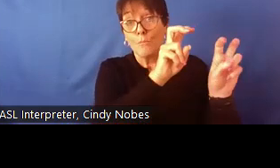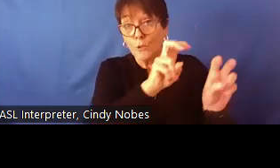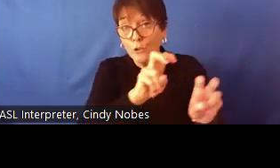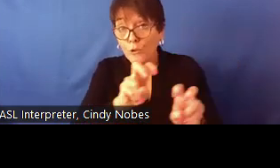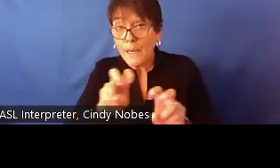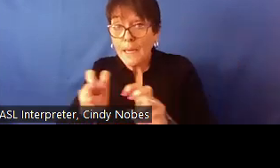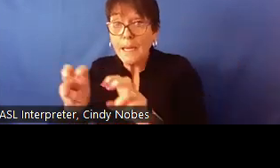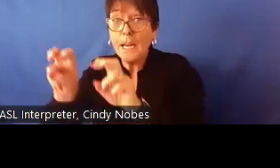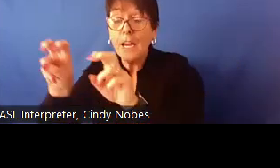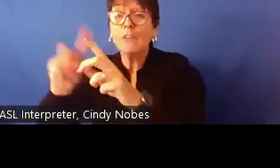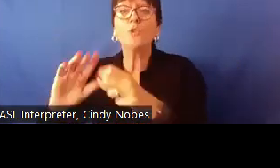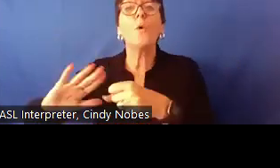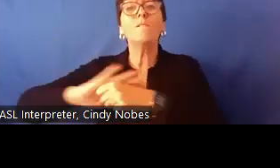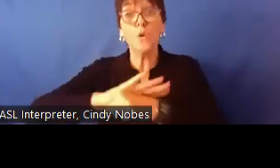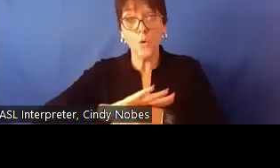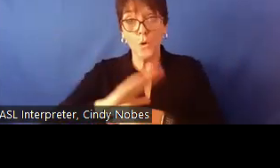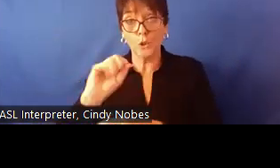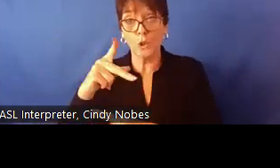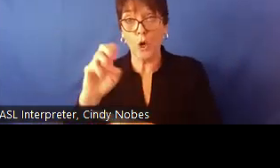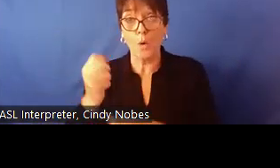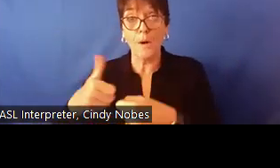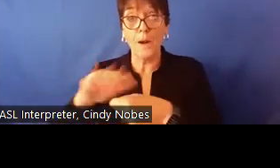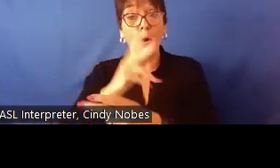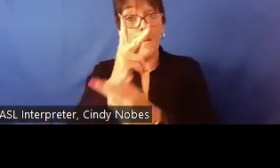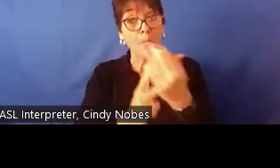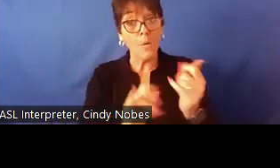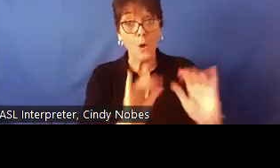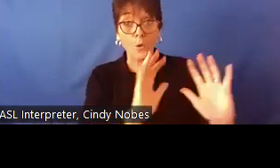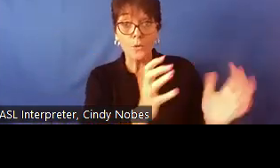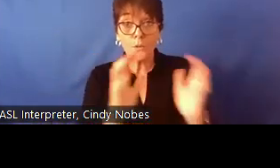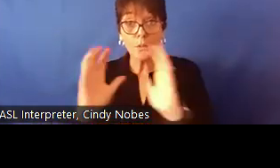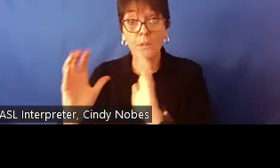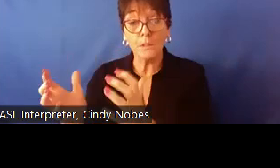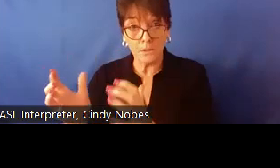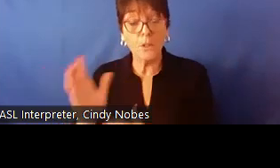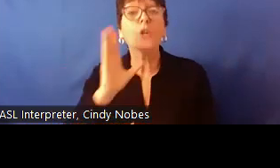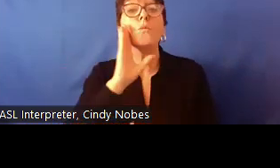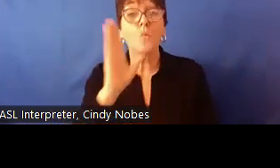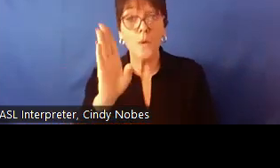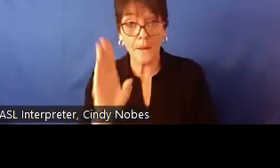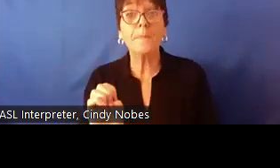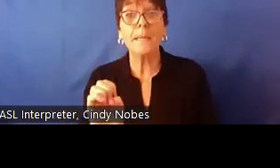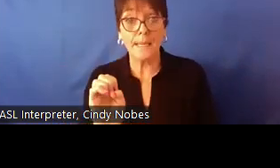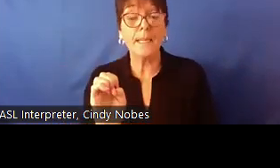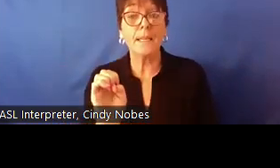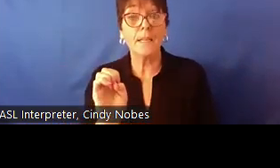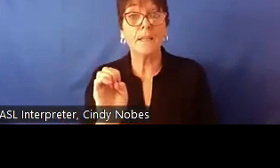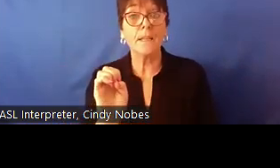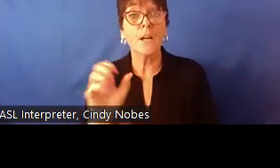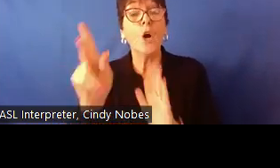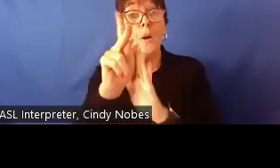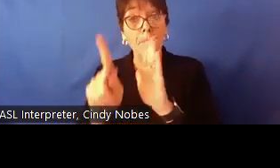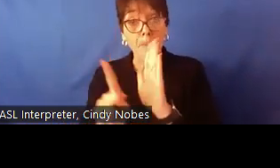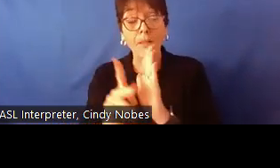into full scope coverage. And both of these populations will be, the policy will